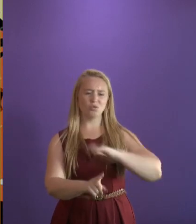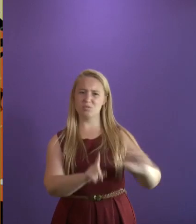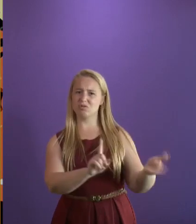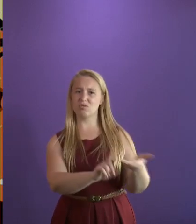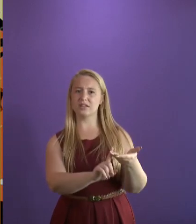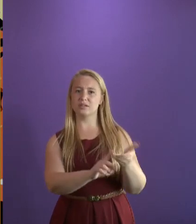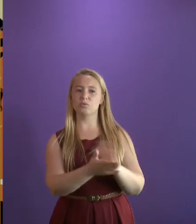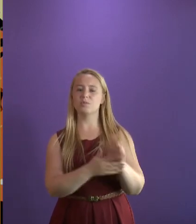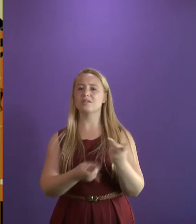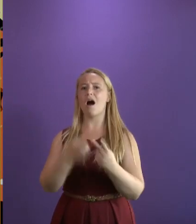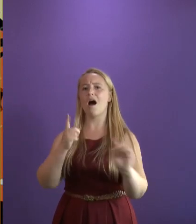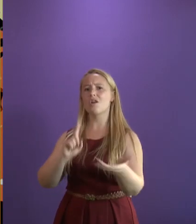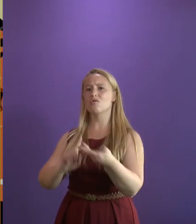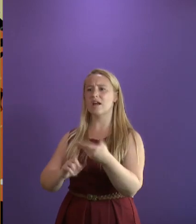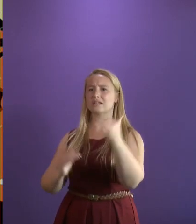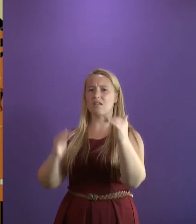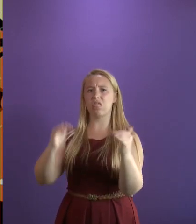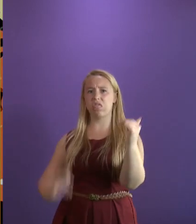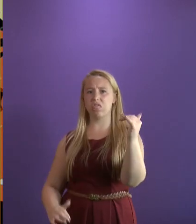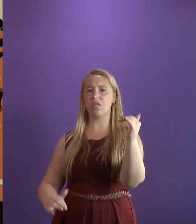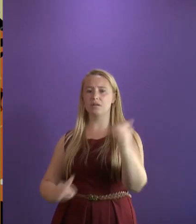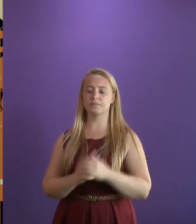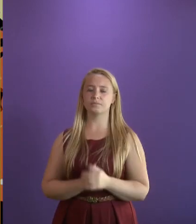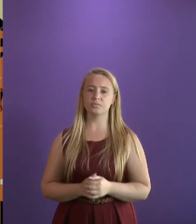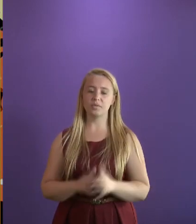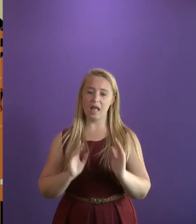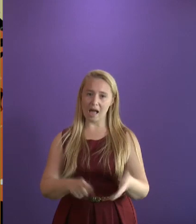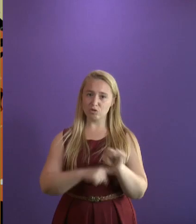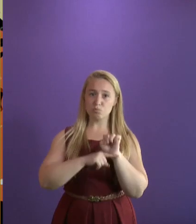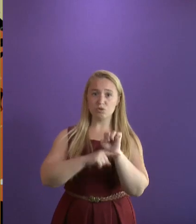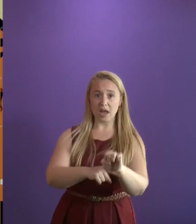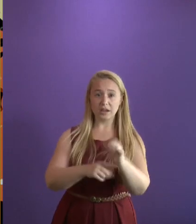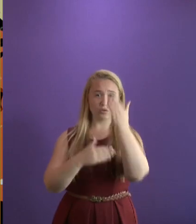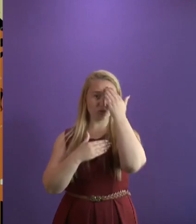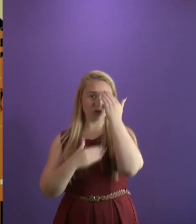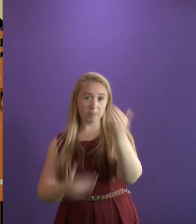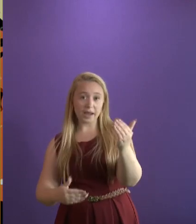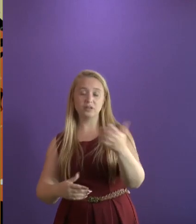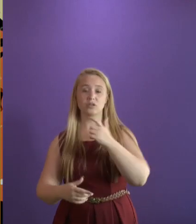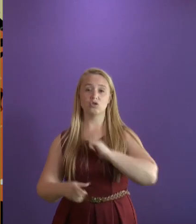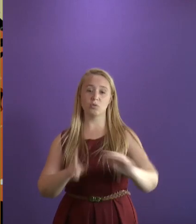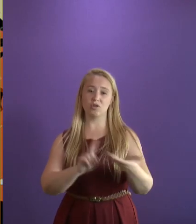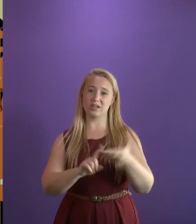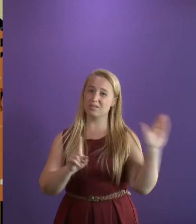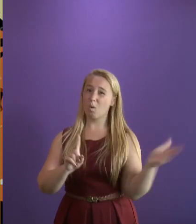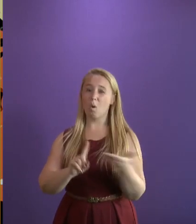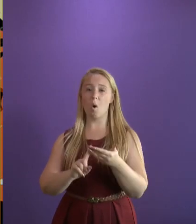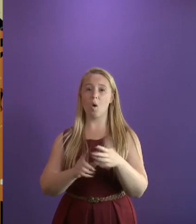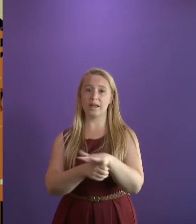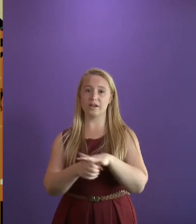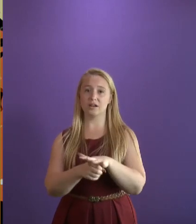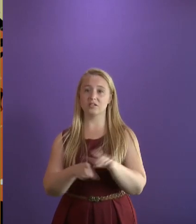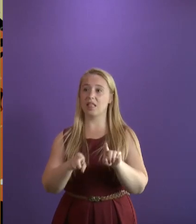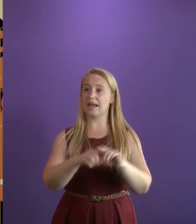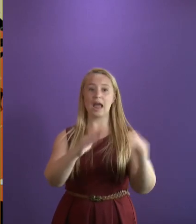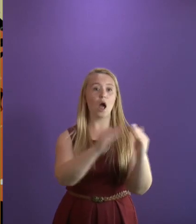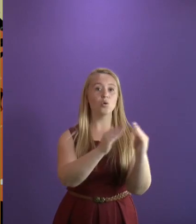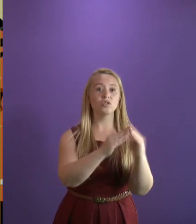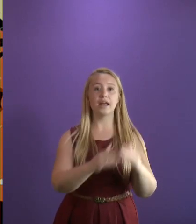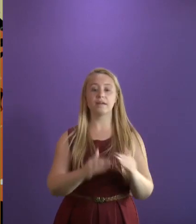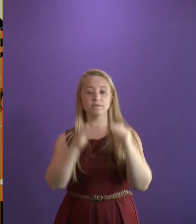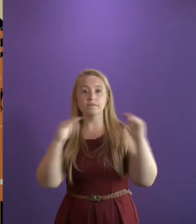realisation of other rights. Conversely, work to protect, respect and fulfil human rights in one area in a person's life, for example, housing or fair work, can have